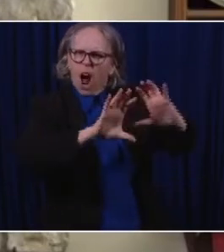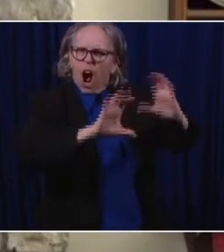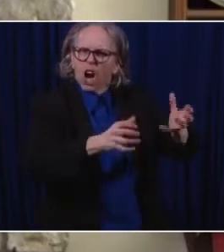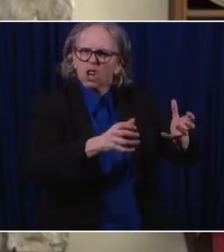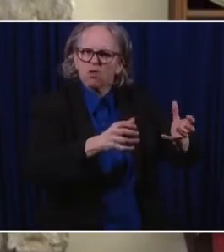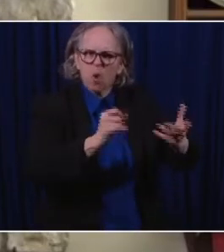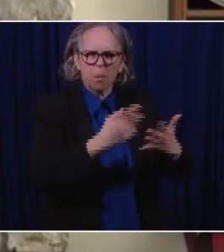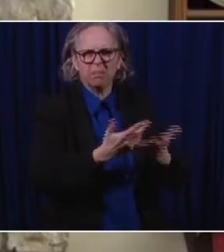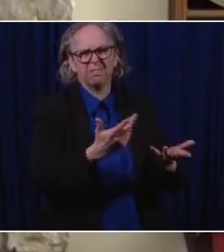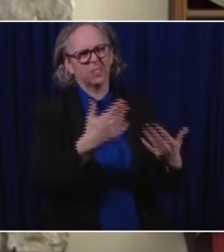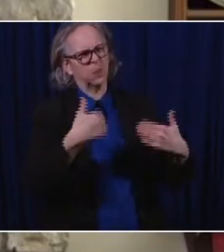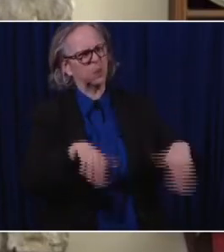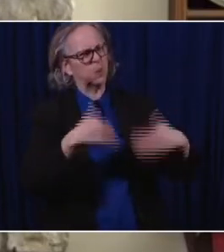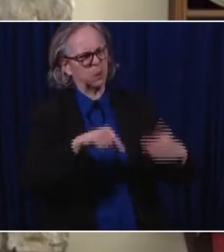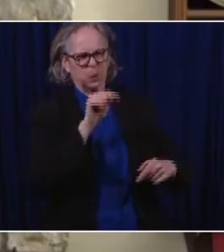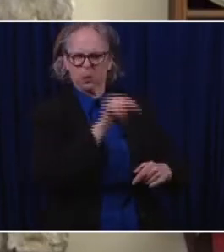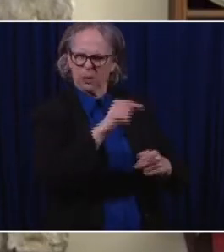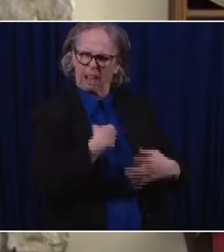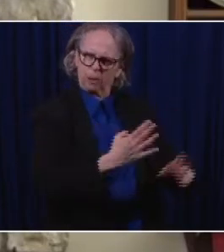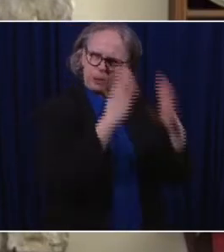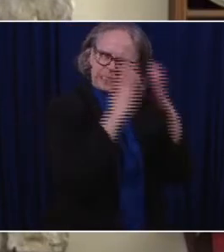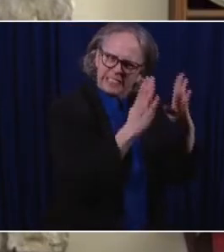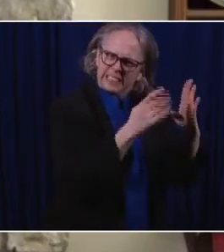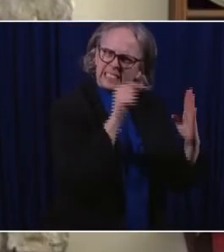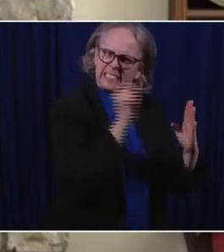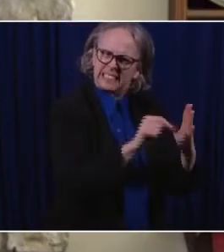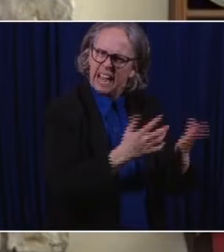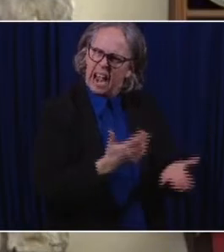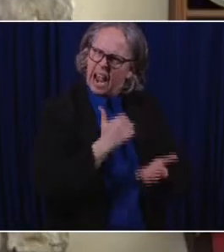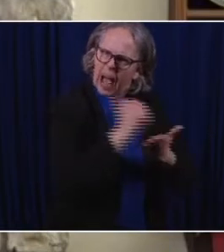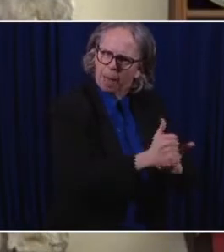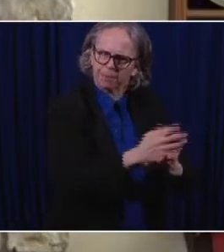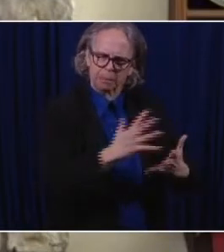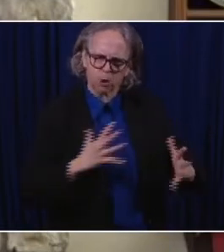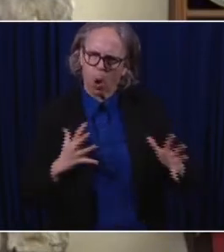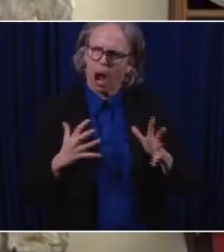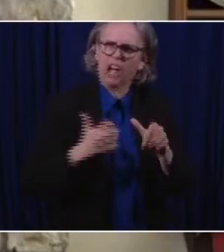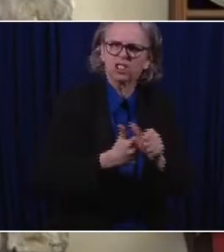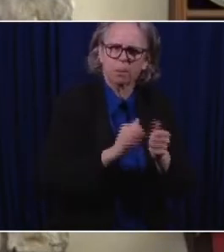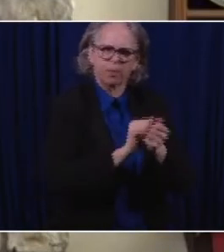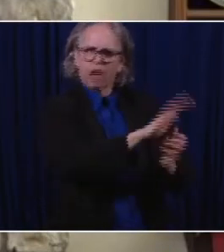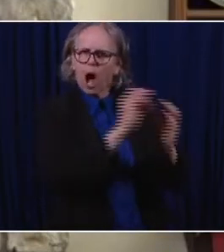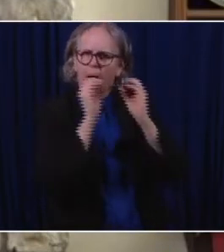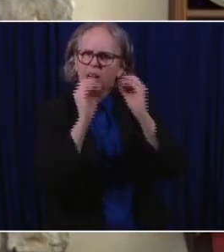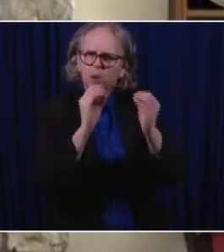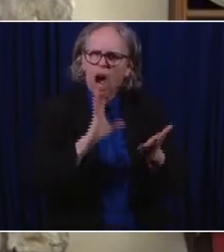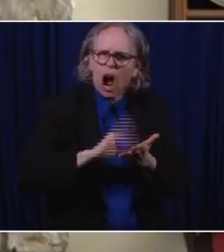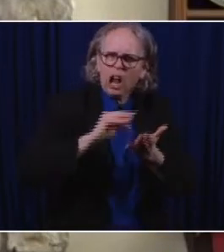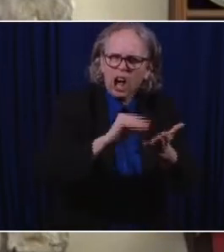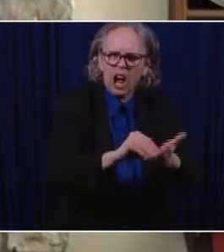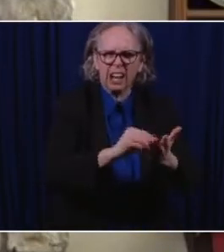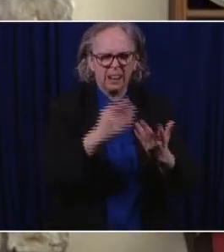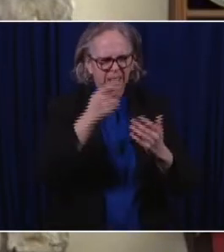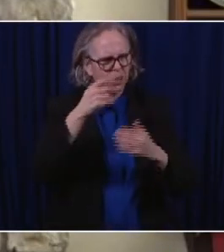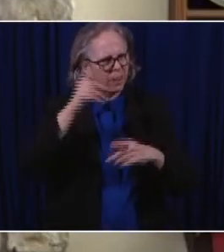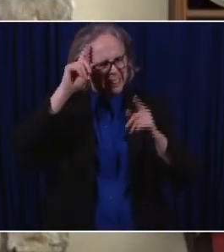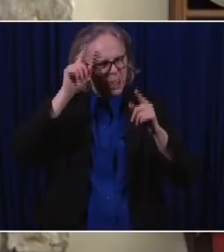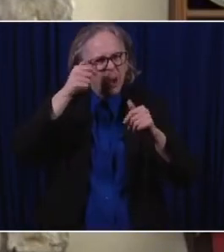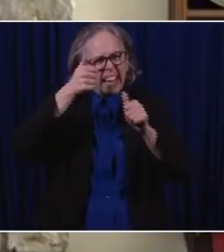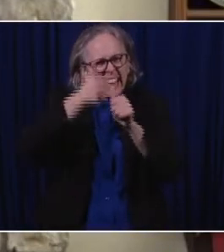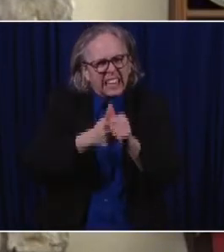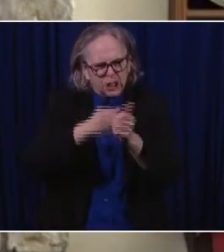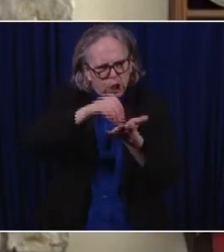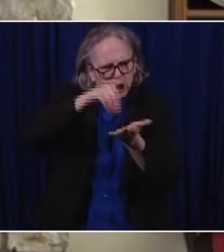those individual gaps, we do have to focus on that particular child, because every child is different, every child learns